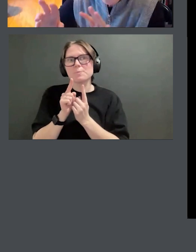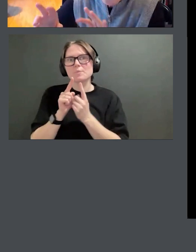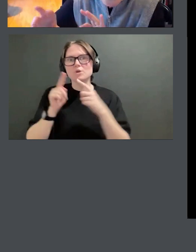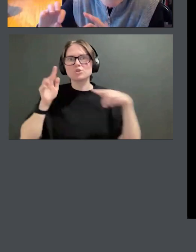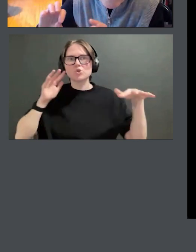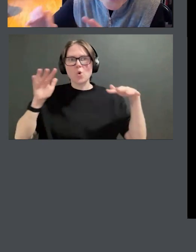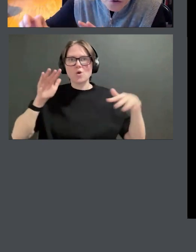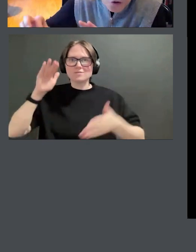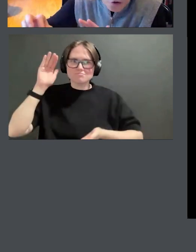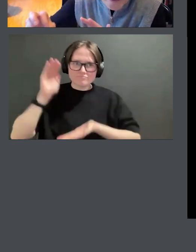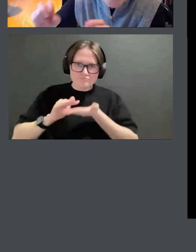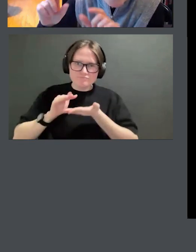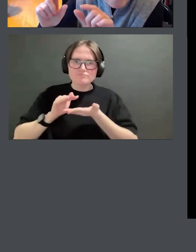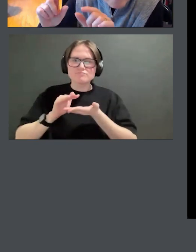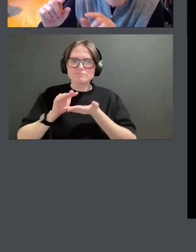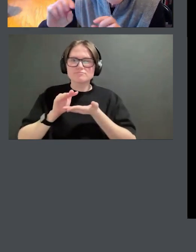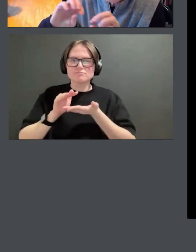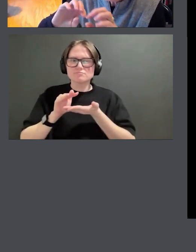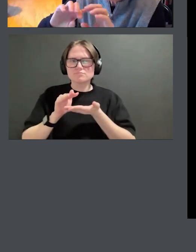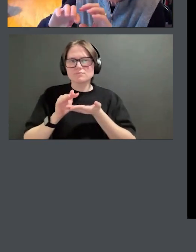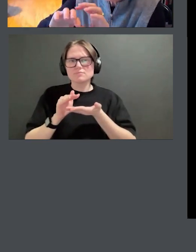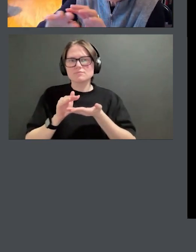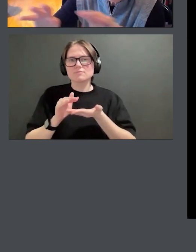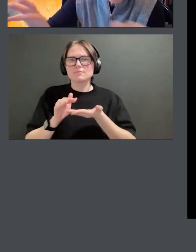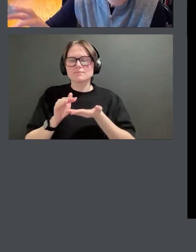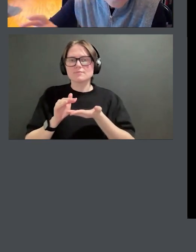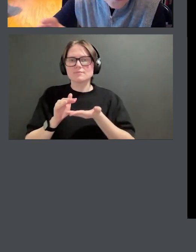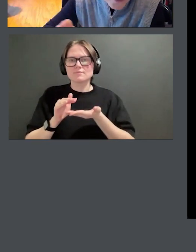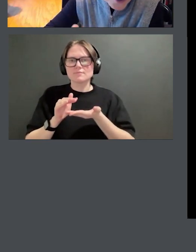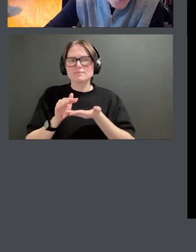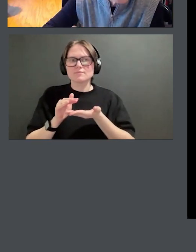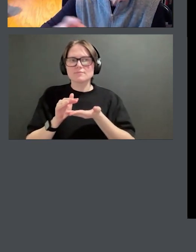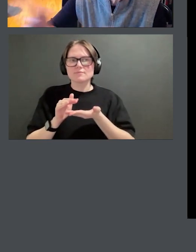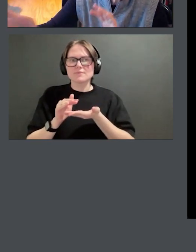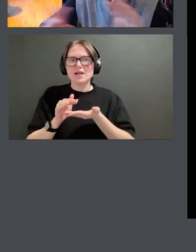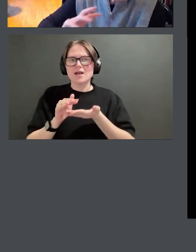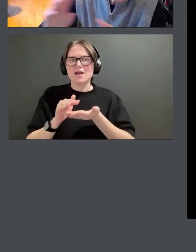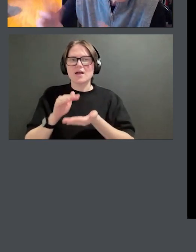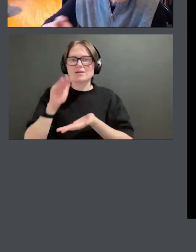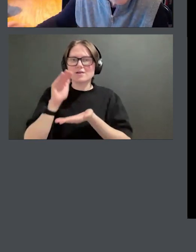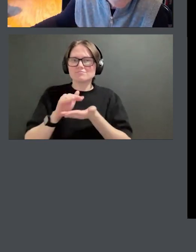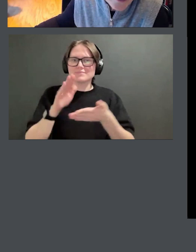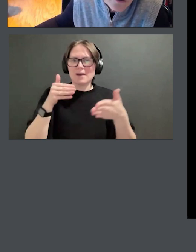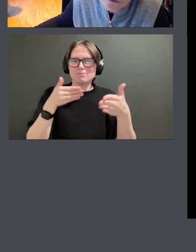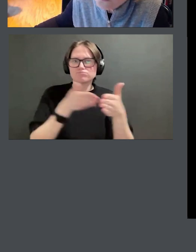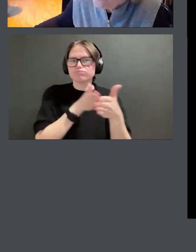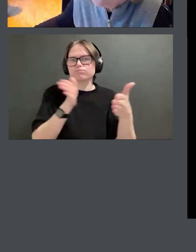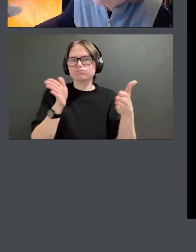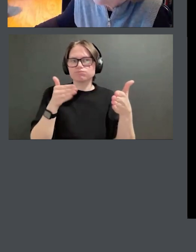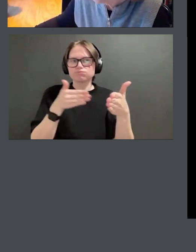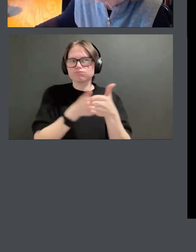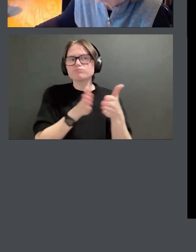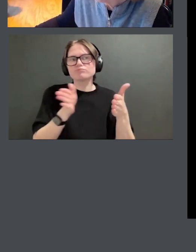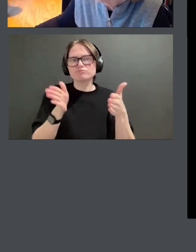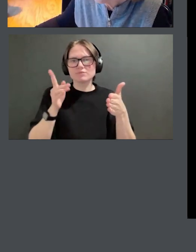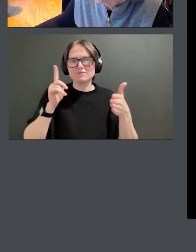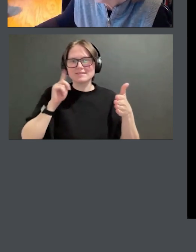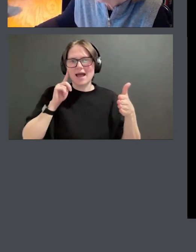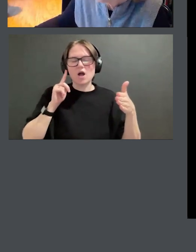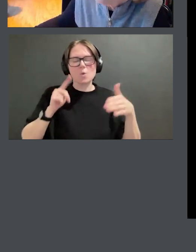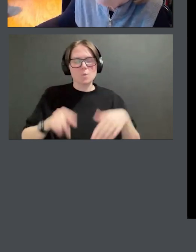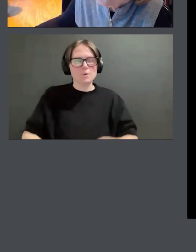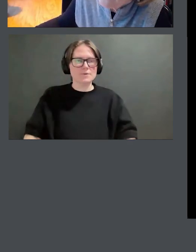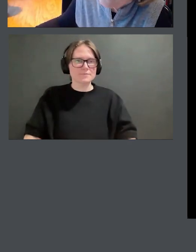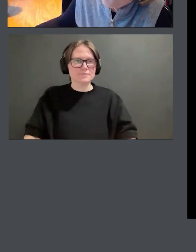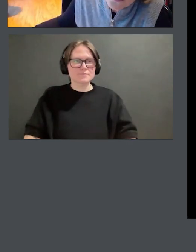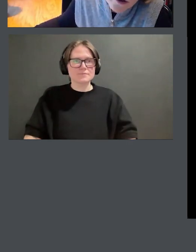to a lesser degree, but a little bit of reverberation, or the bouncing of the sound throughout the classroom. With